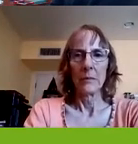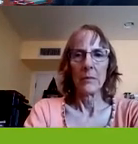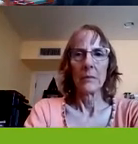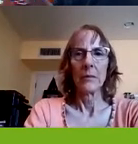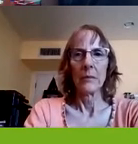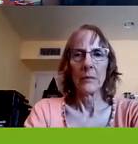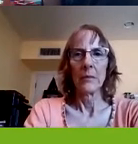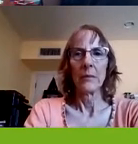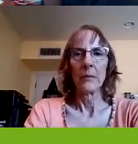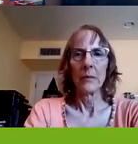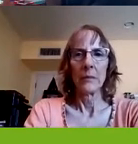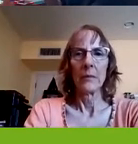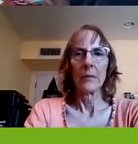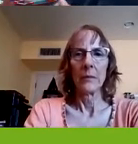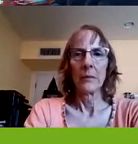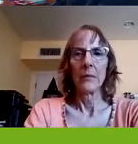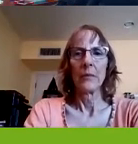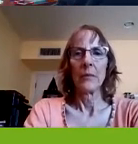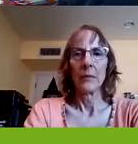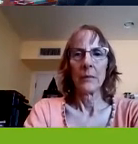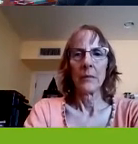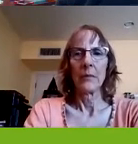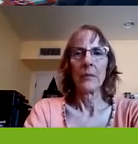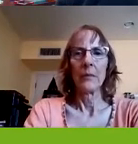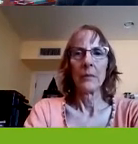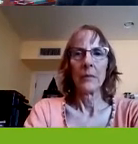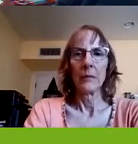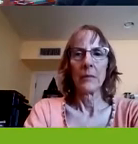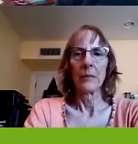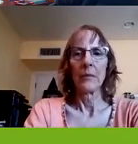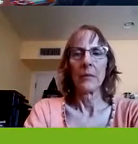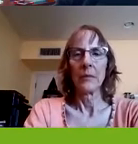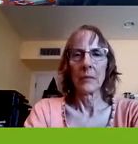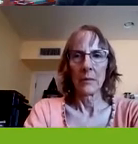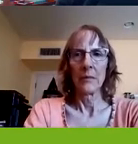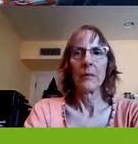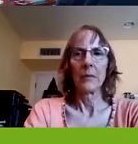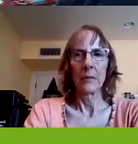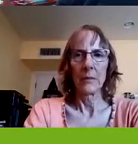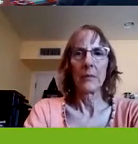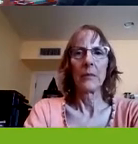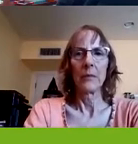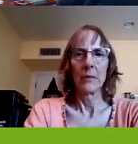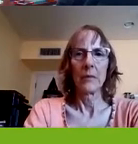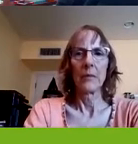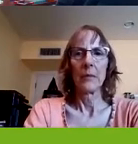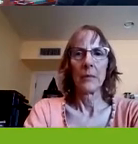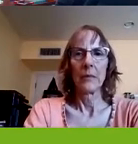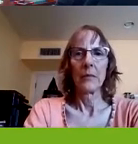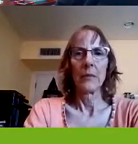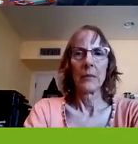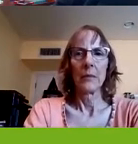entire community, making sure that everyone is able to see the value in diversity. and see that everyone see the value